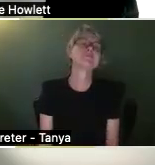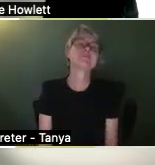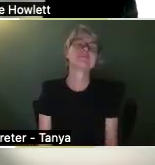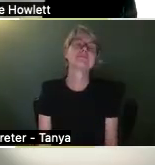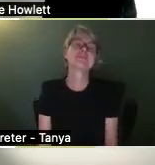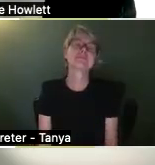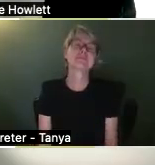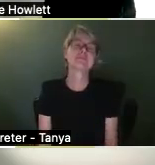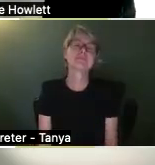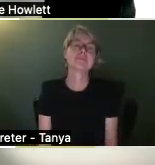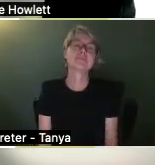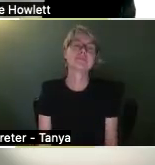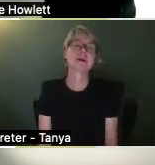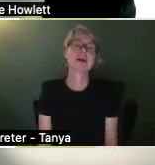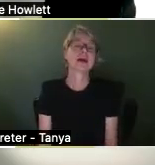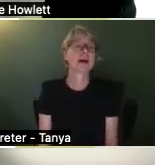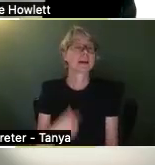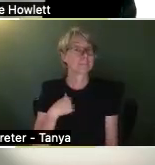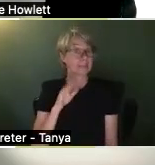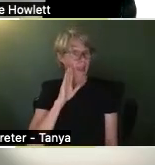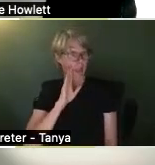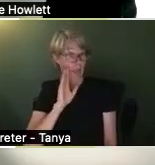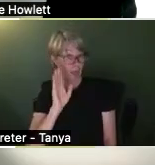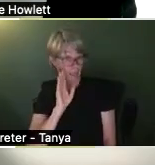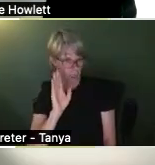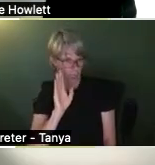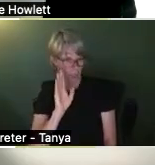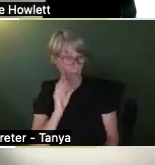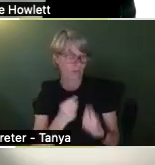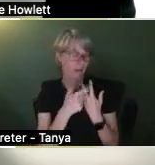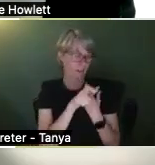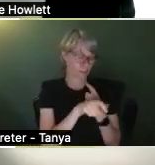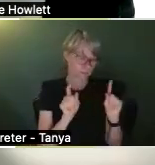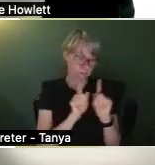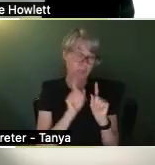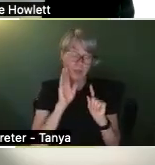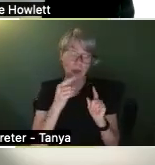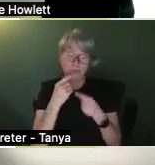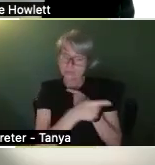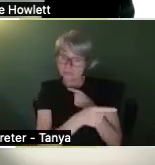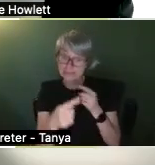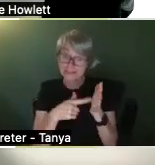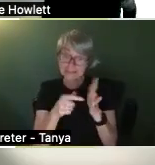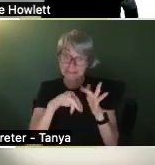When I give core lecture, I give the student tips about how to be